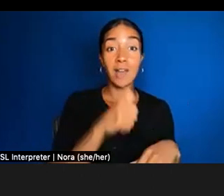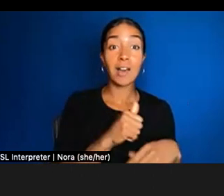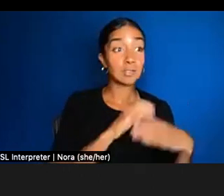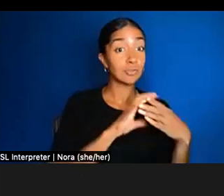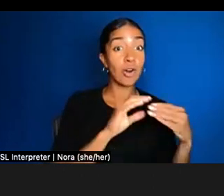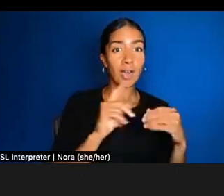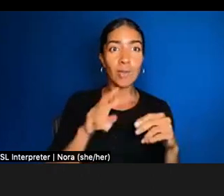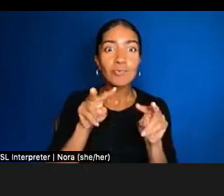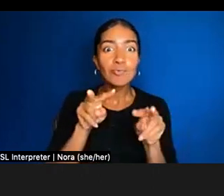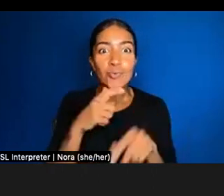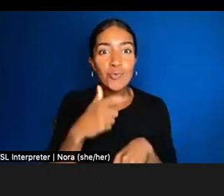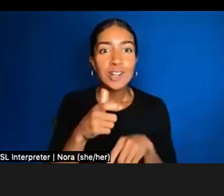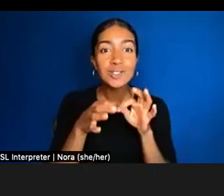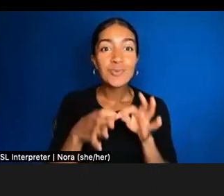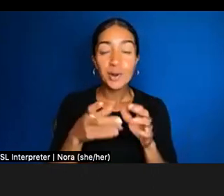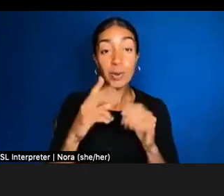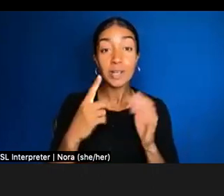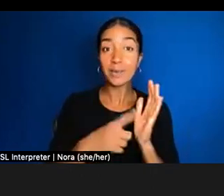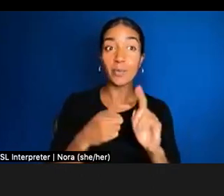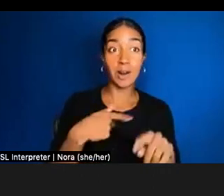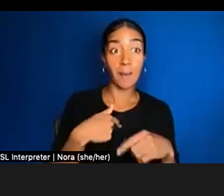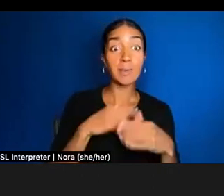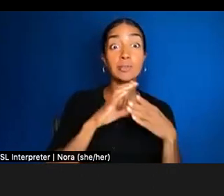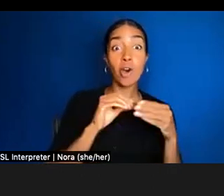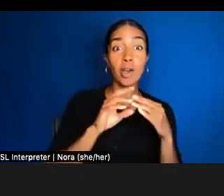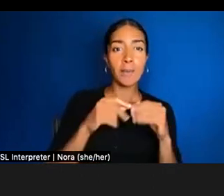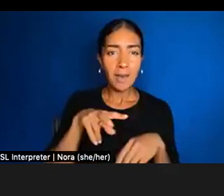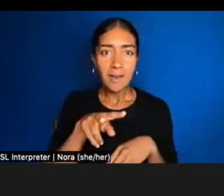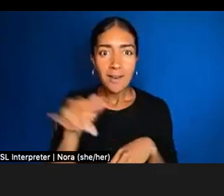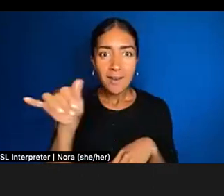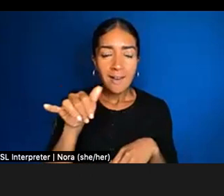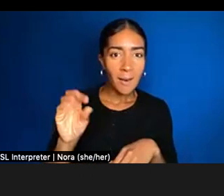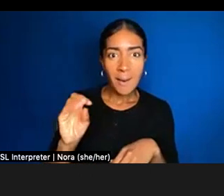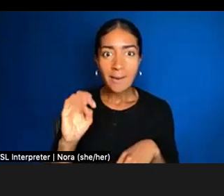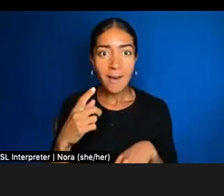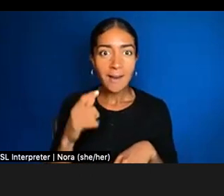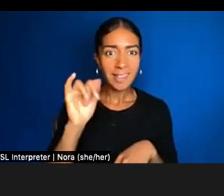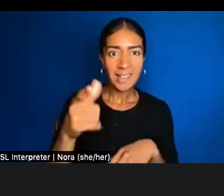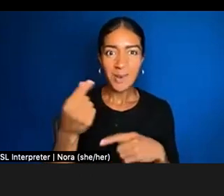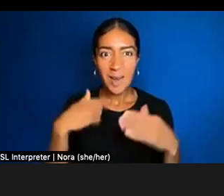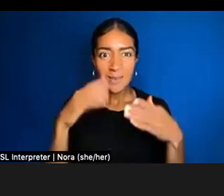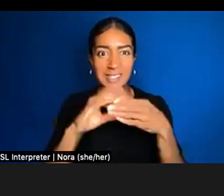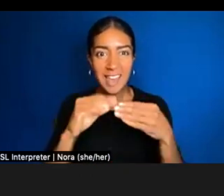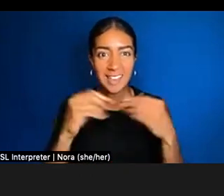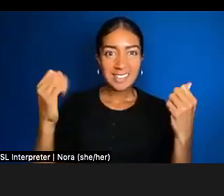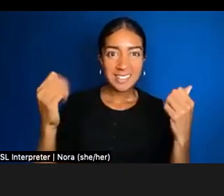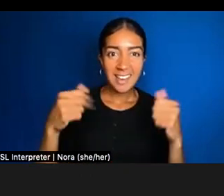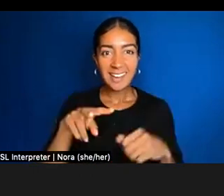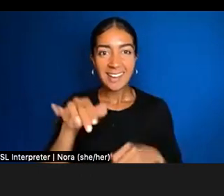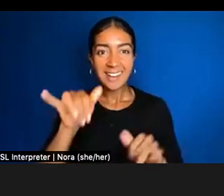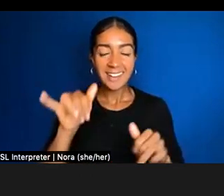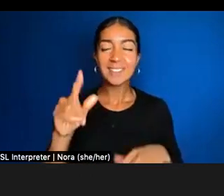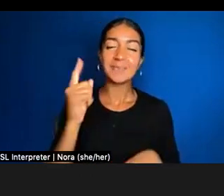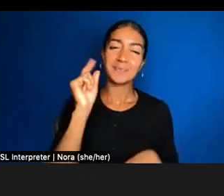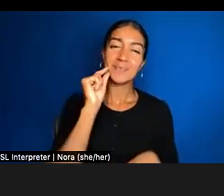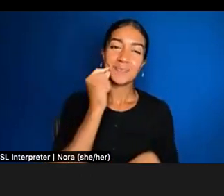watching you, or even sometimes when I'm talking, I'm like, oh my gosh, that's what I'm saying. It's just